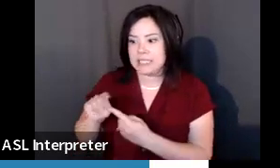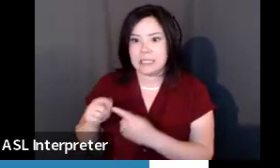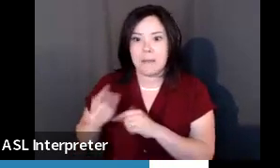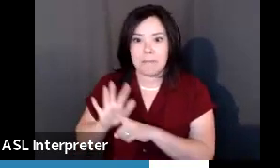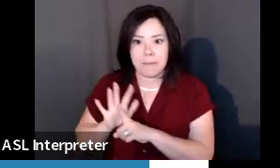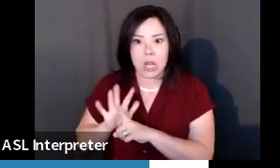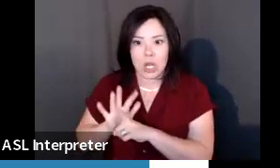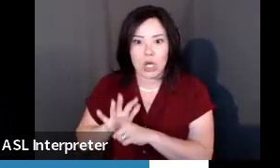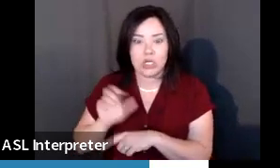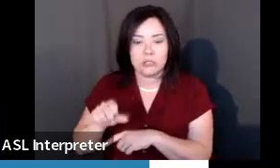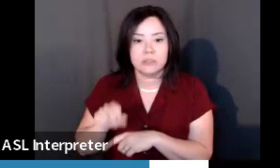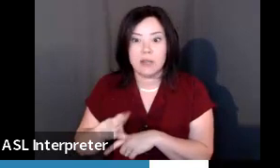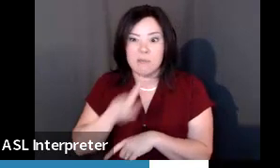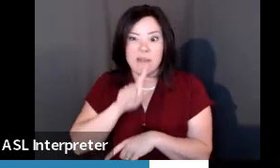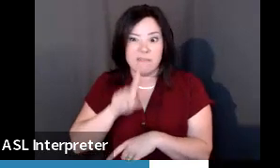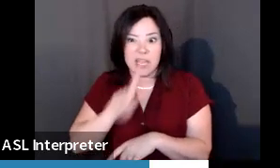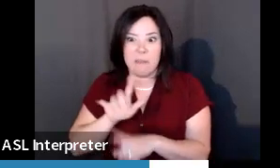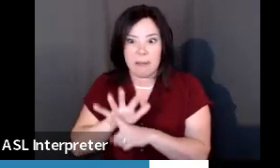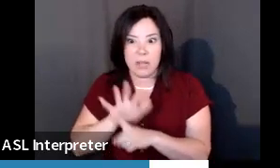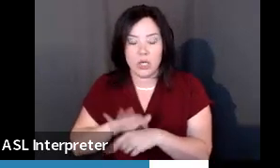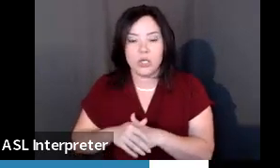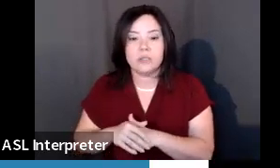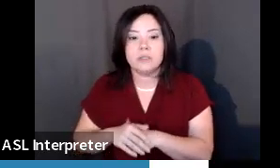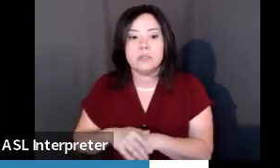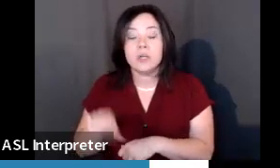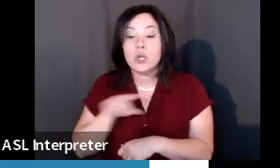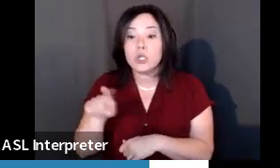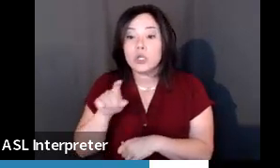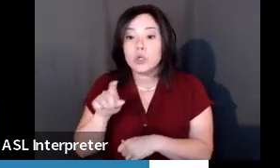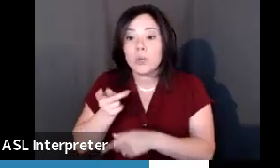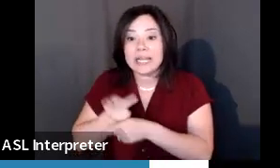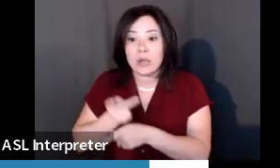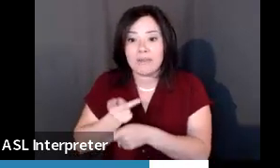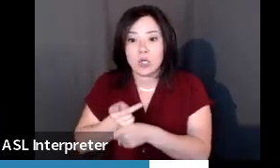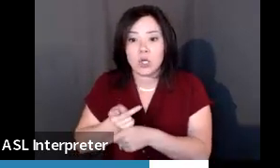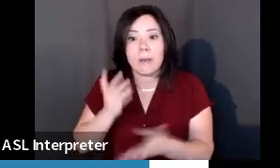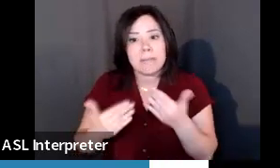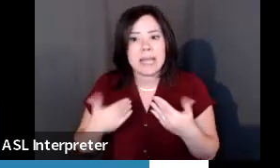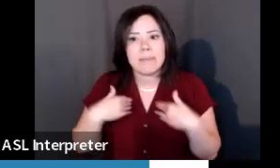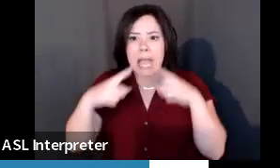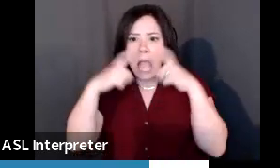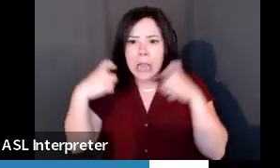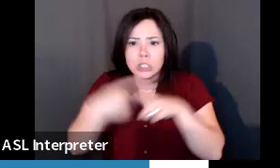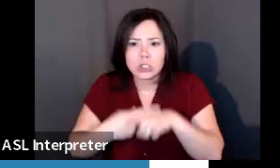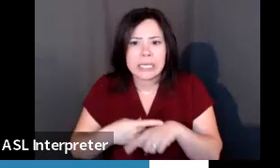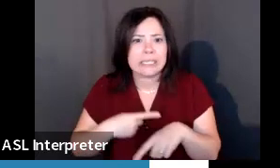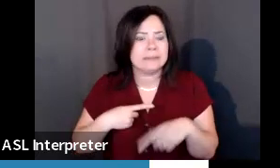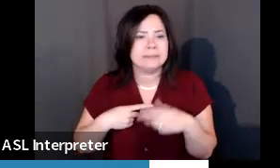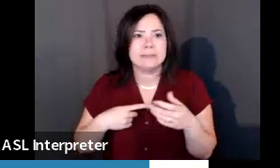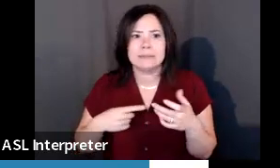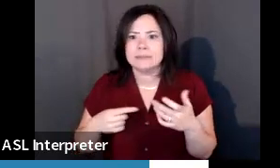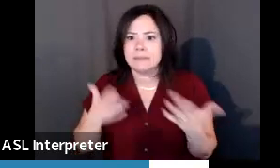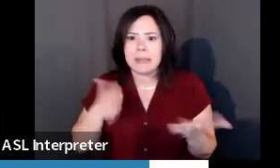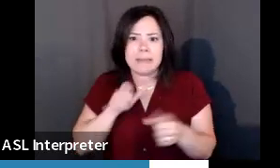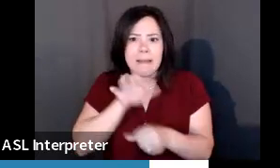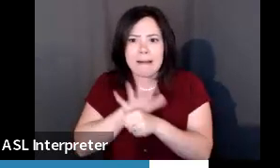they are widely popular. So if you are a caregiver and maybe you have allergies, maybe you just don't have the time